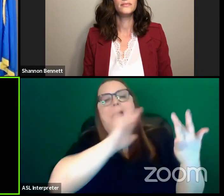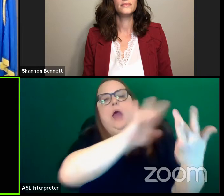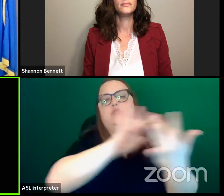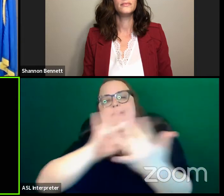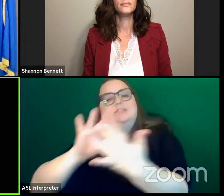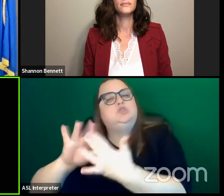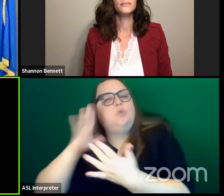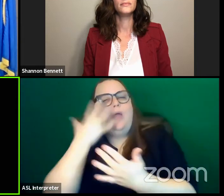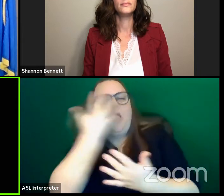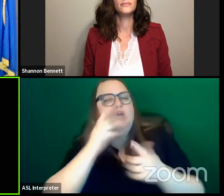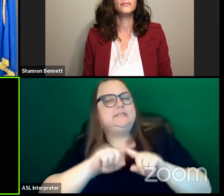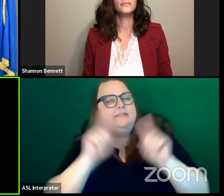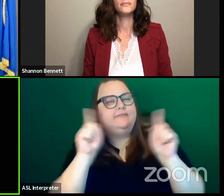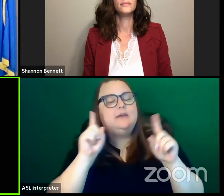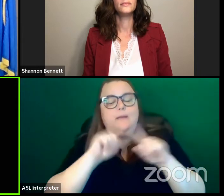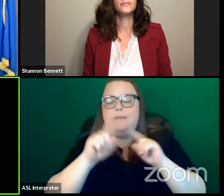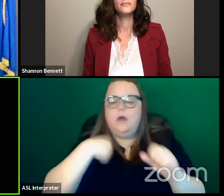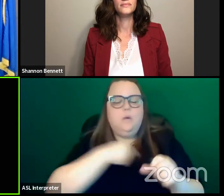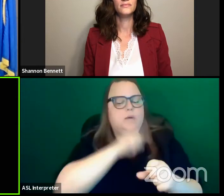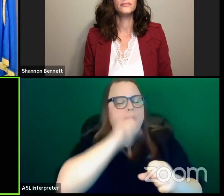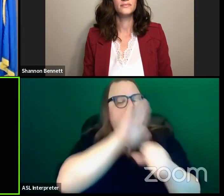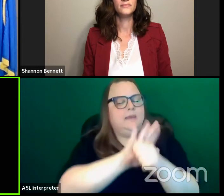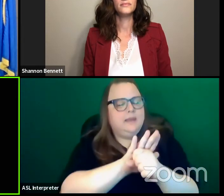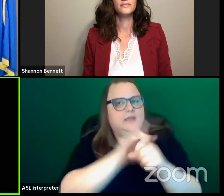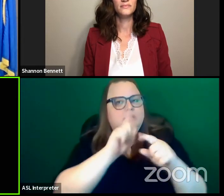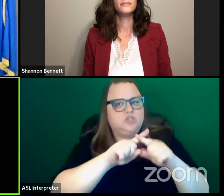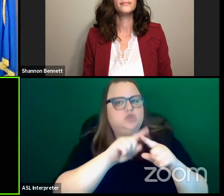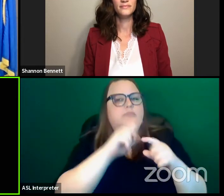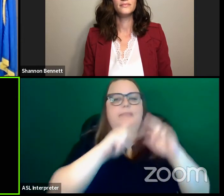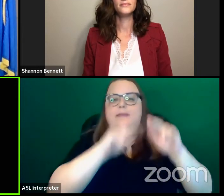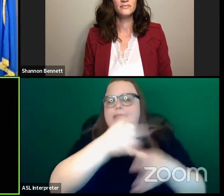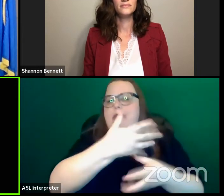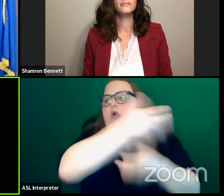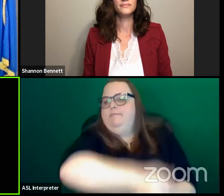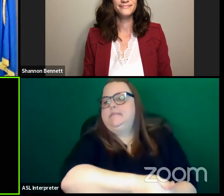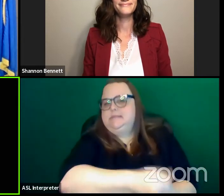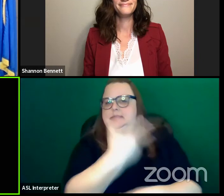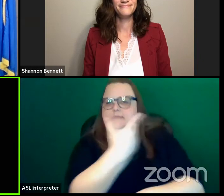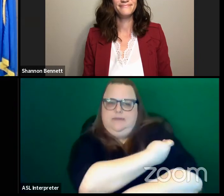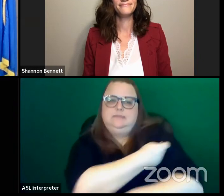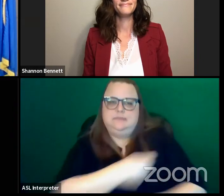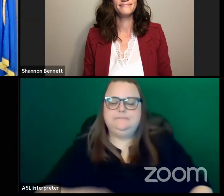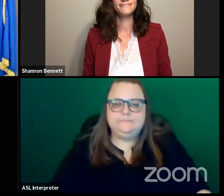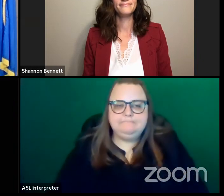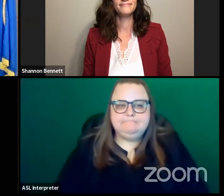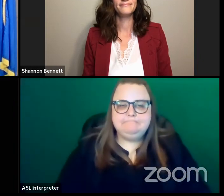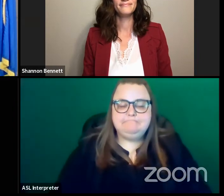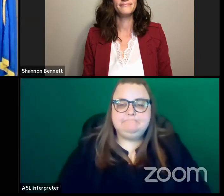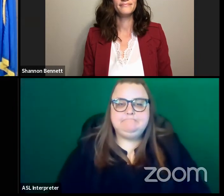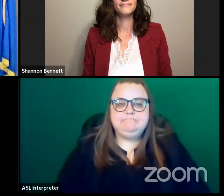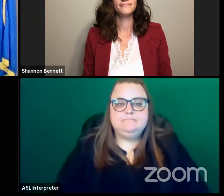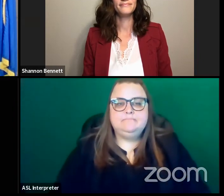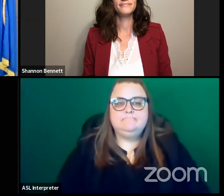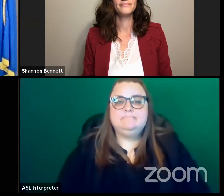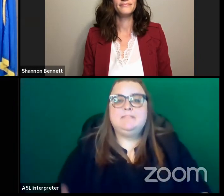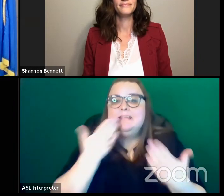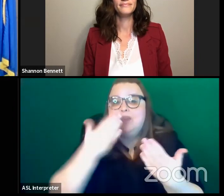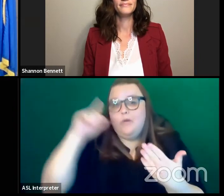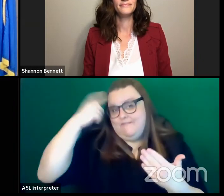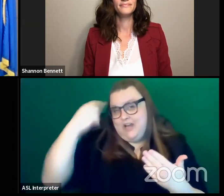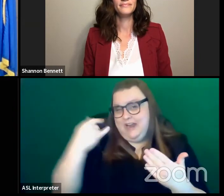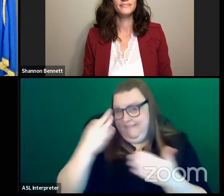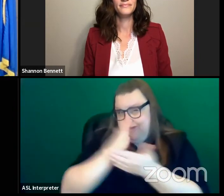our partners who are also very much committed to building vaccine confidence. Thank you, Governor. If it's all right, I have 4